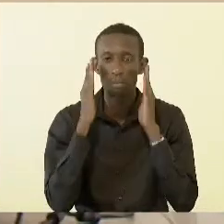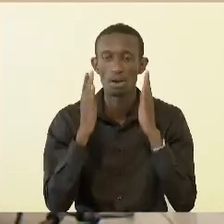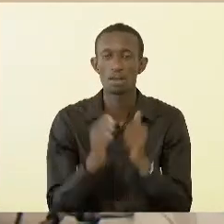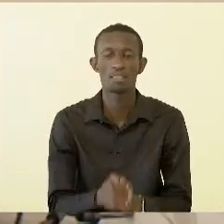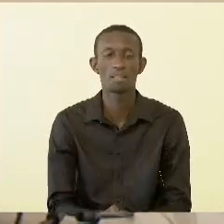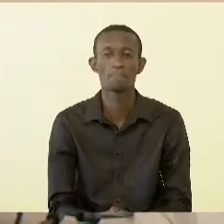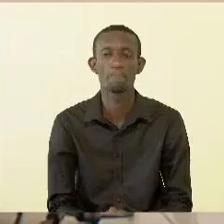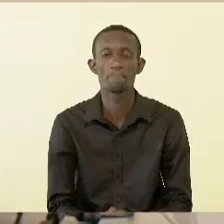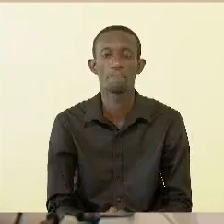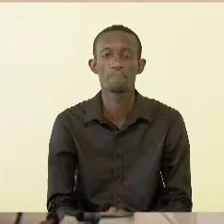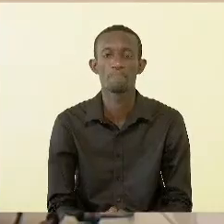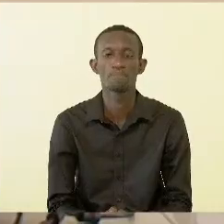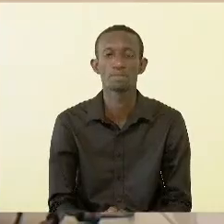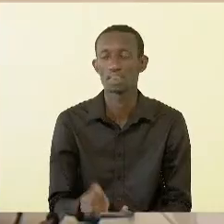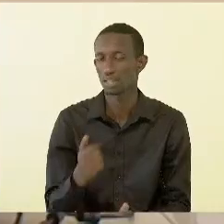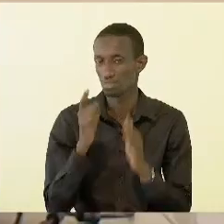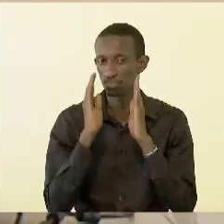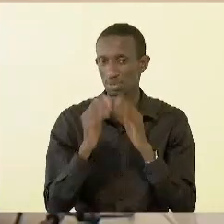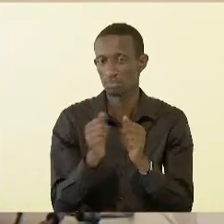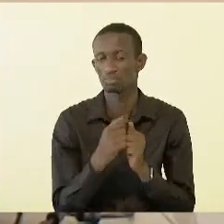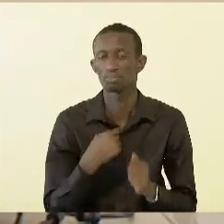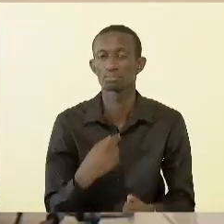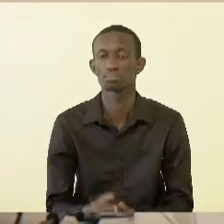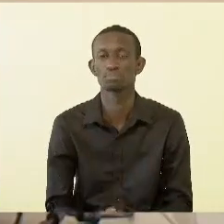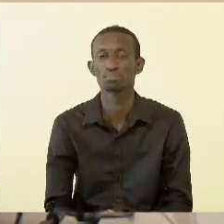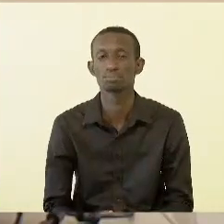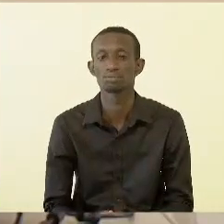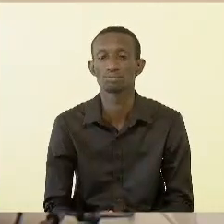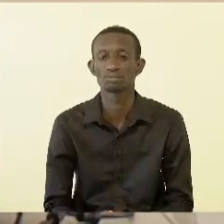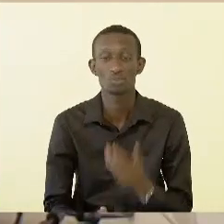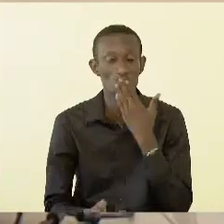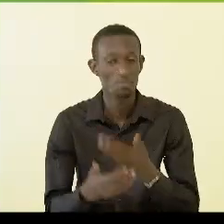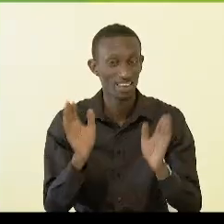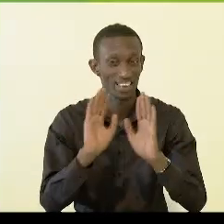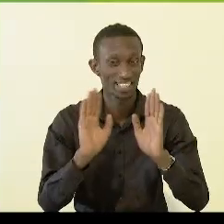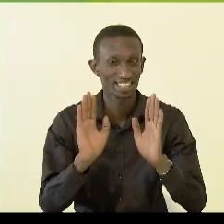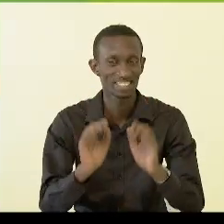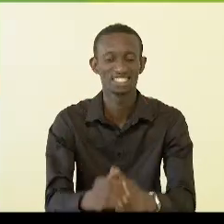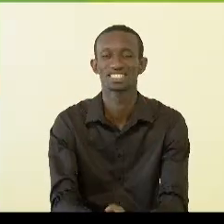listening, and be with me in these 30 minutes. Bye-bye.